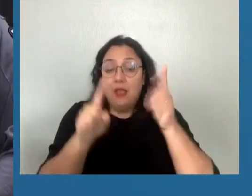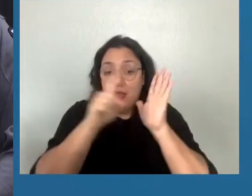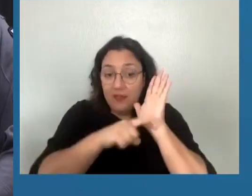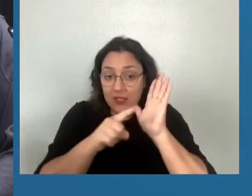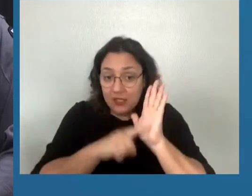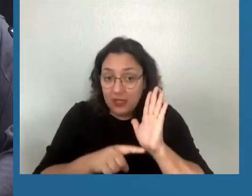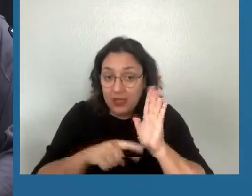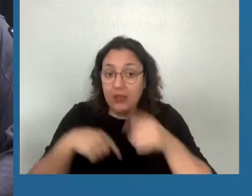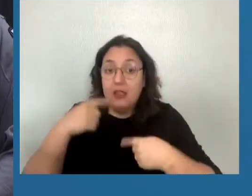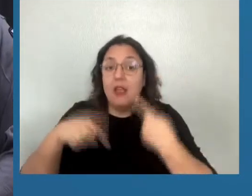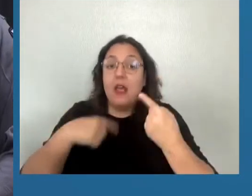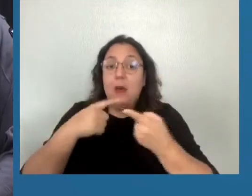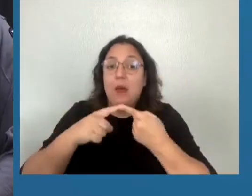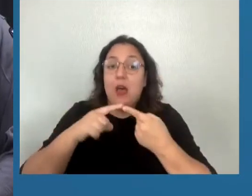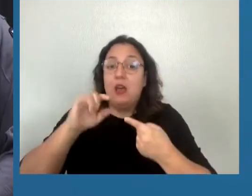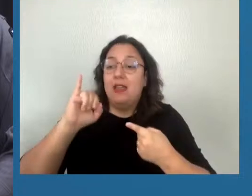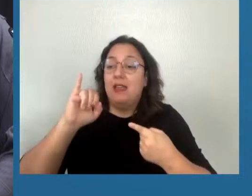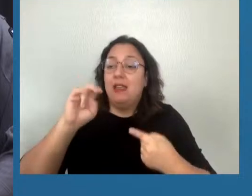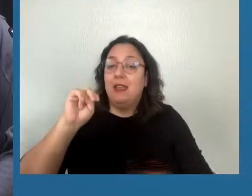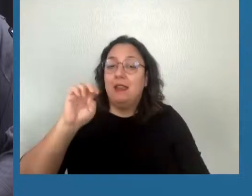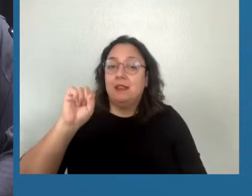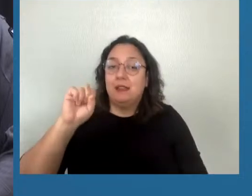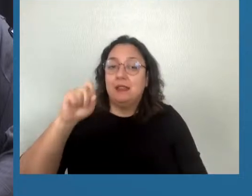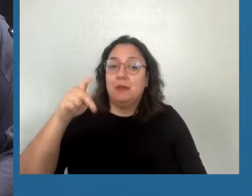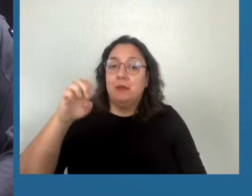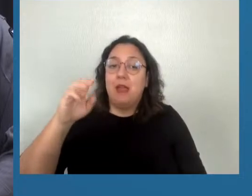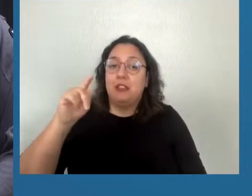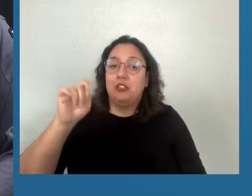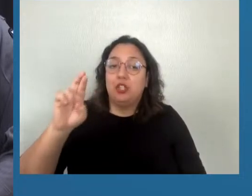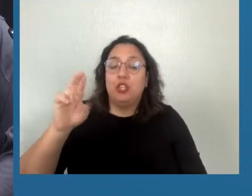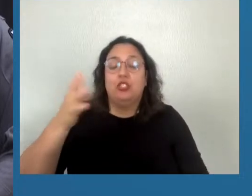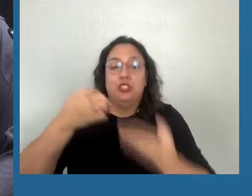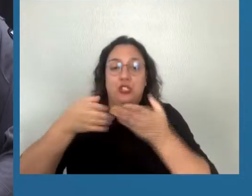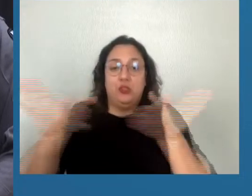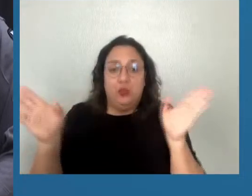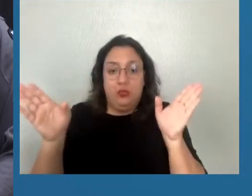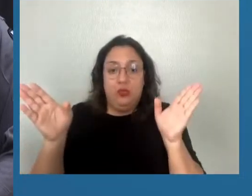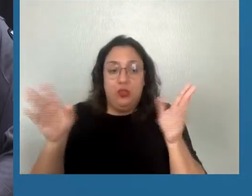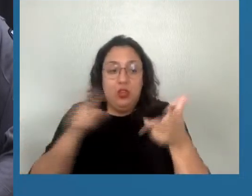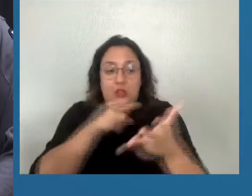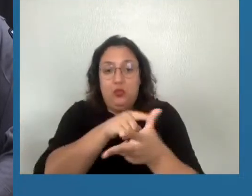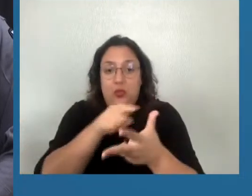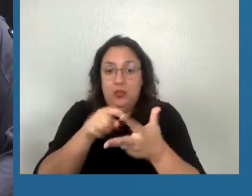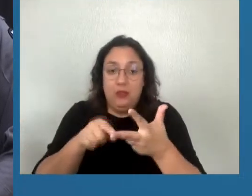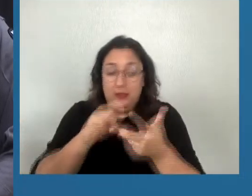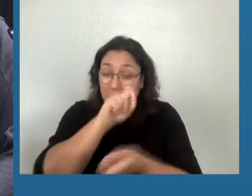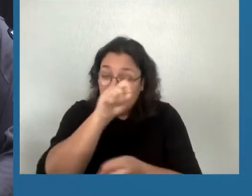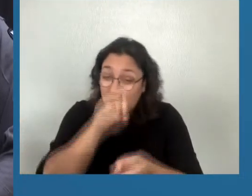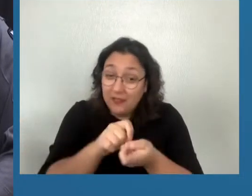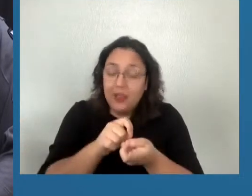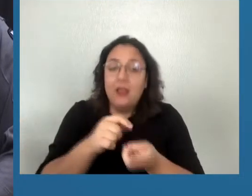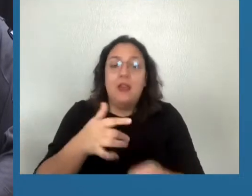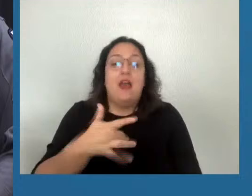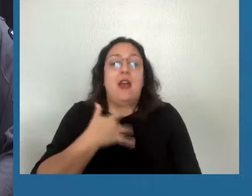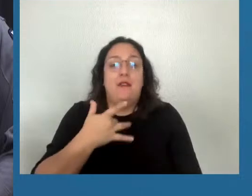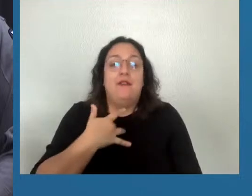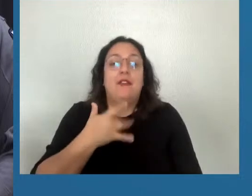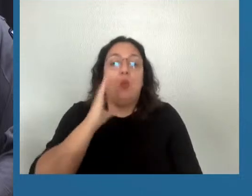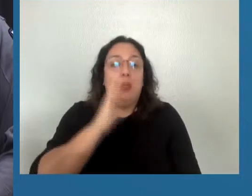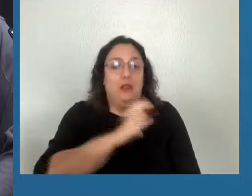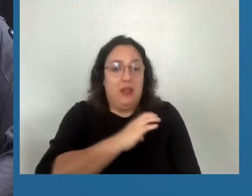General. These are 3 narrow areas where I will have more confidence, and I think the people of the city will have more confidence.